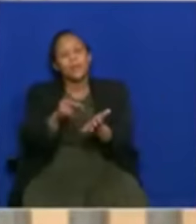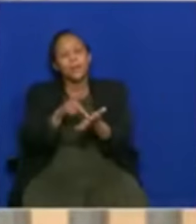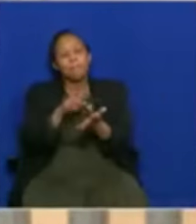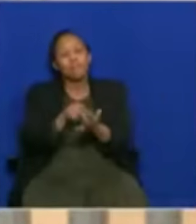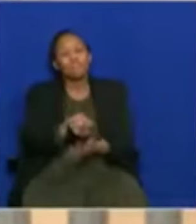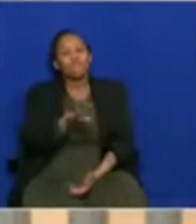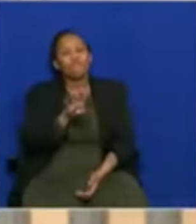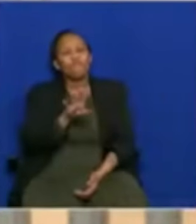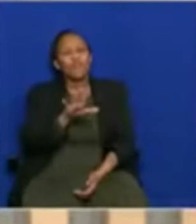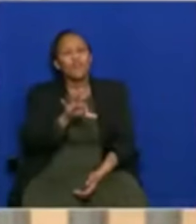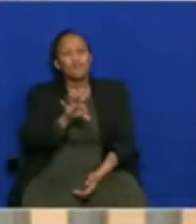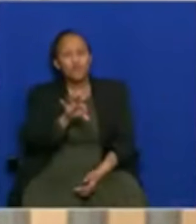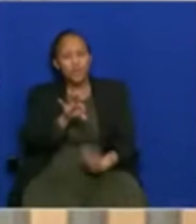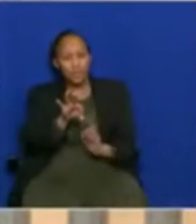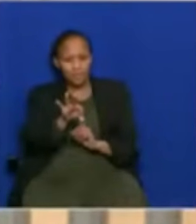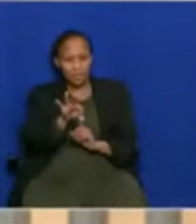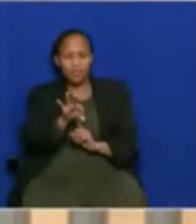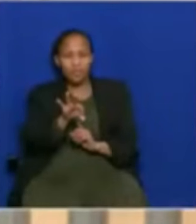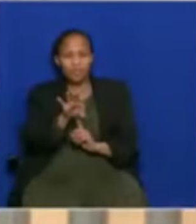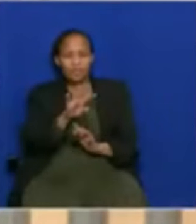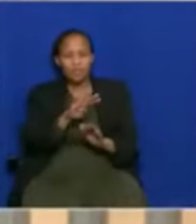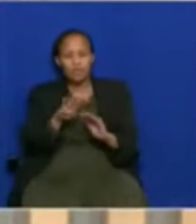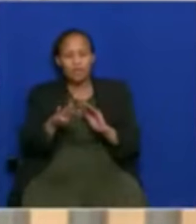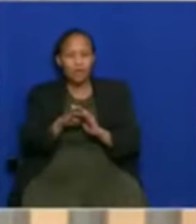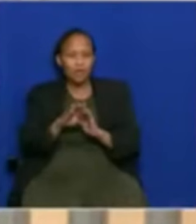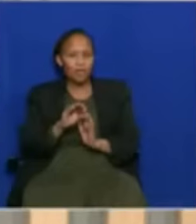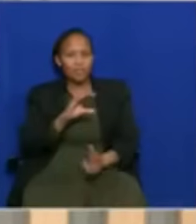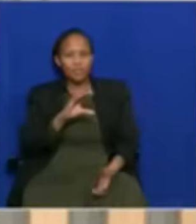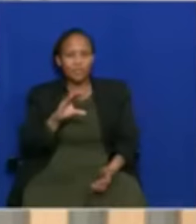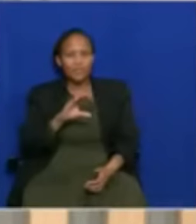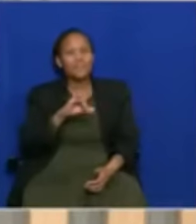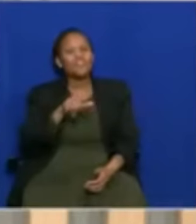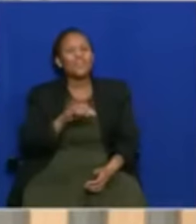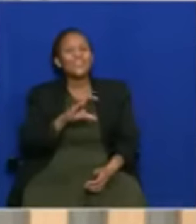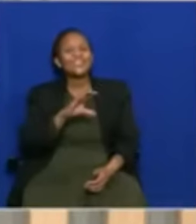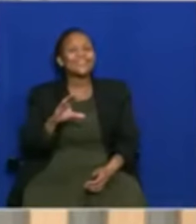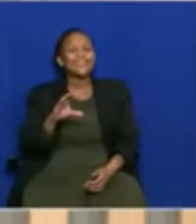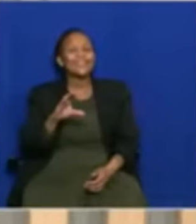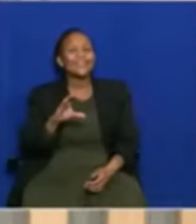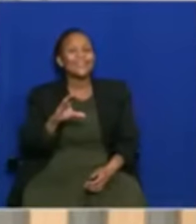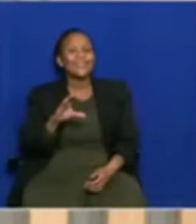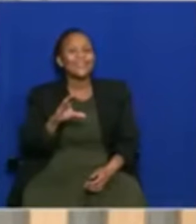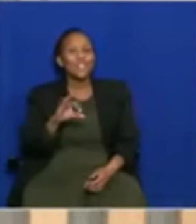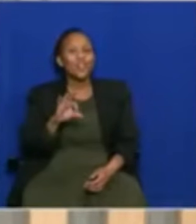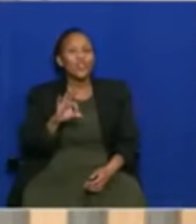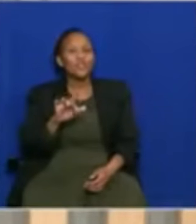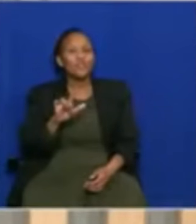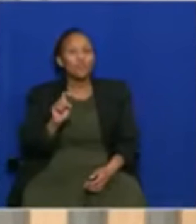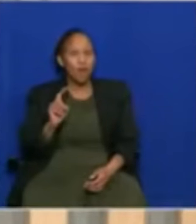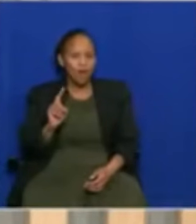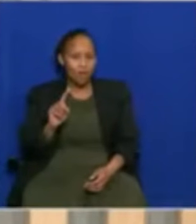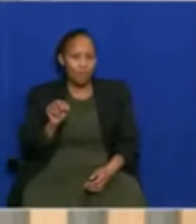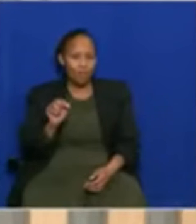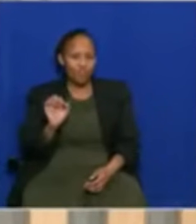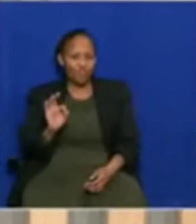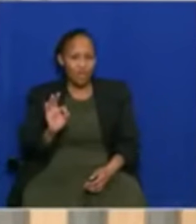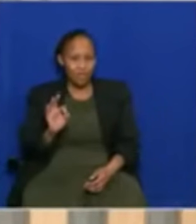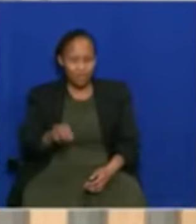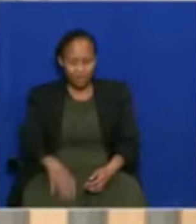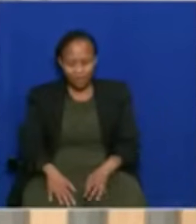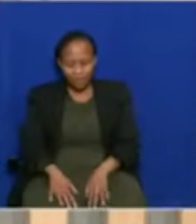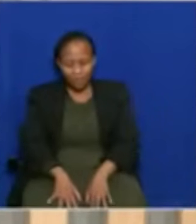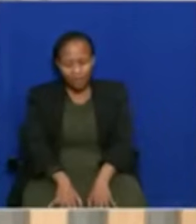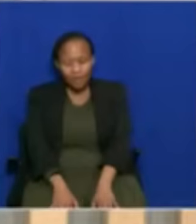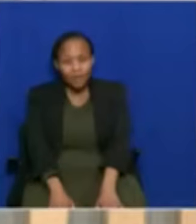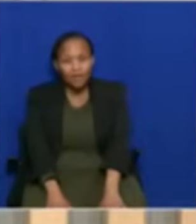453 under CJC 371.3. starting